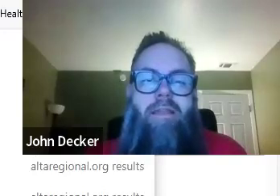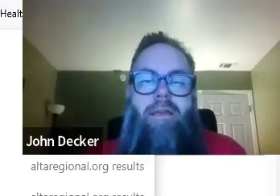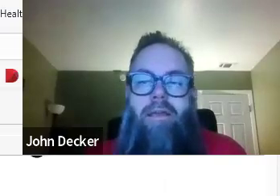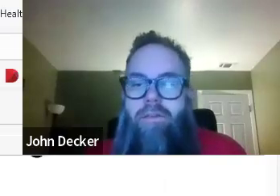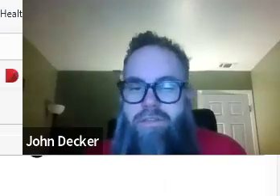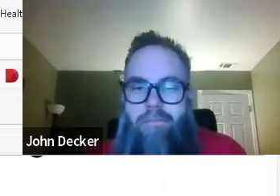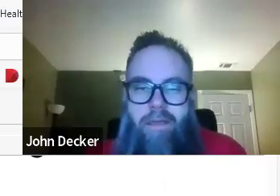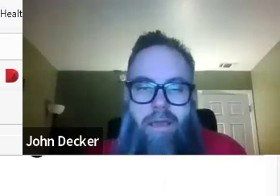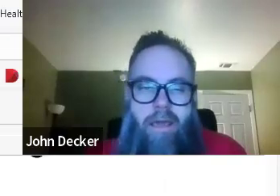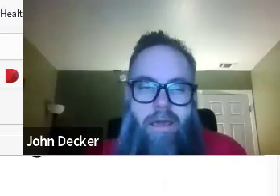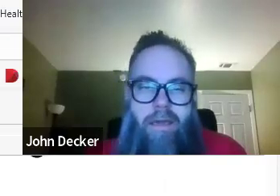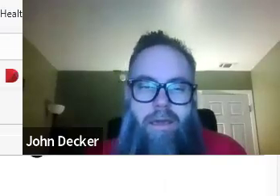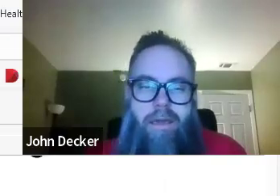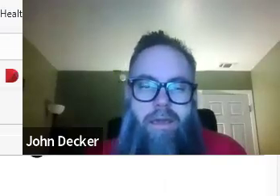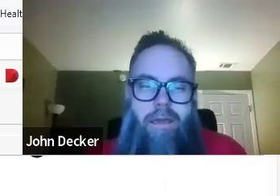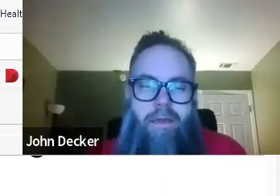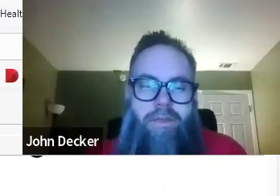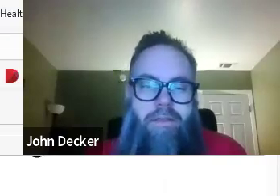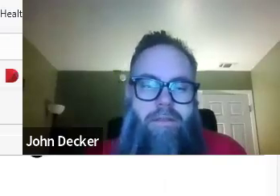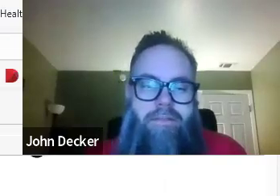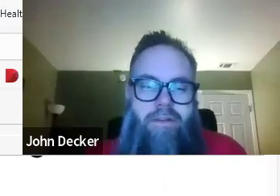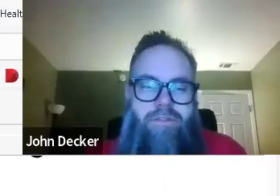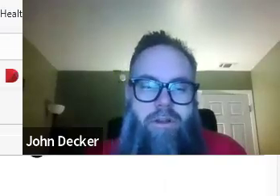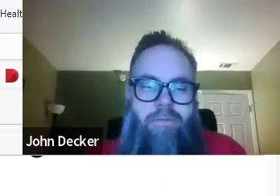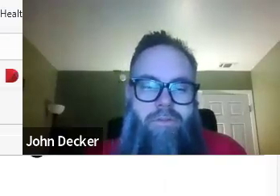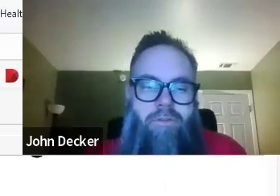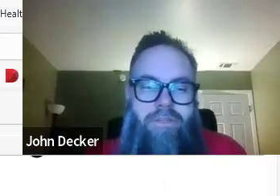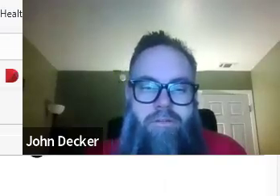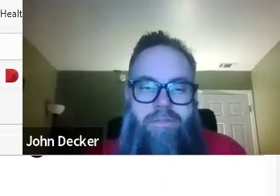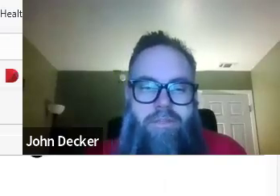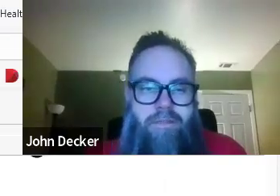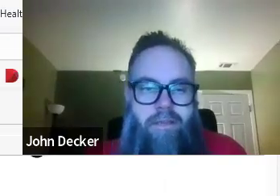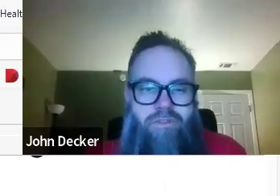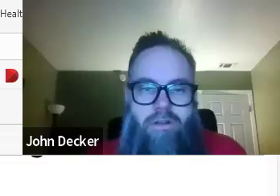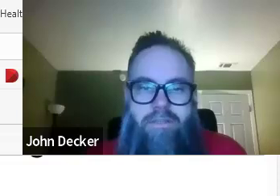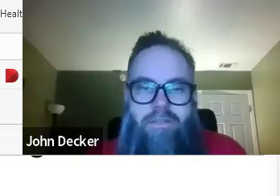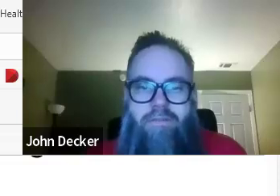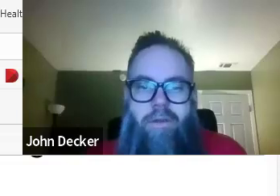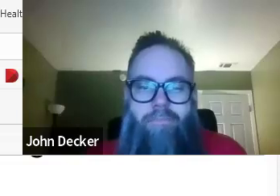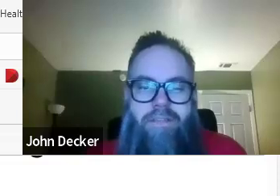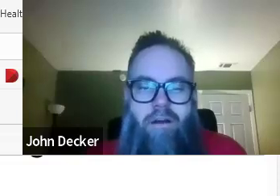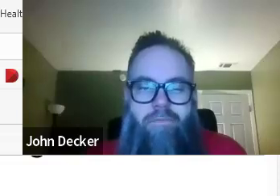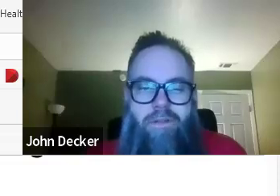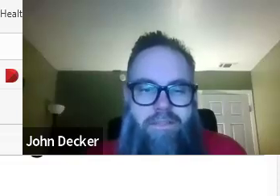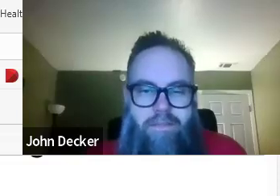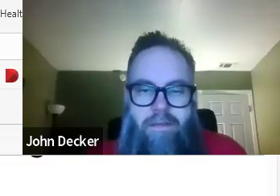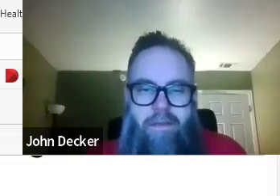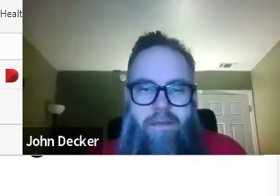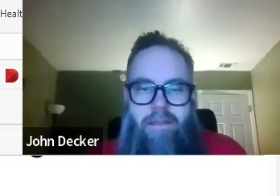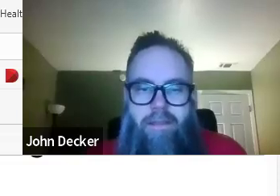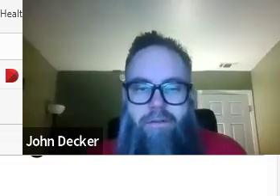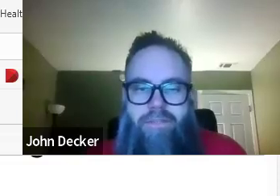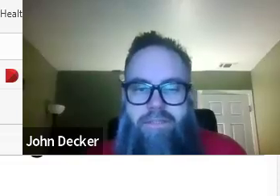it in the chat. There's going to be I think the Secretary of Health and Human Services, Kim Johnson's doing a press